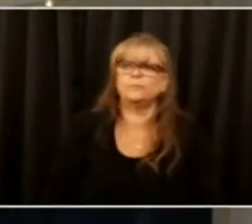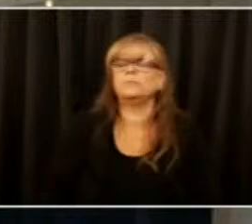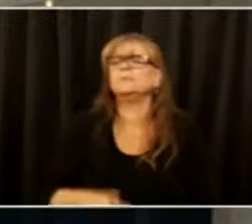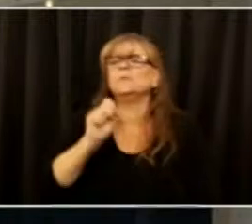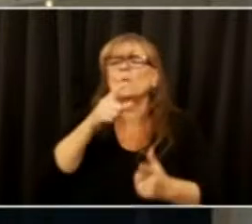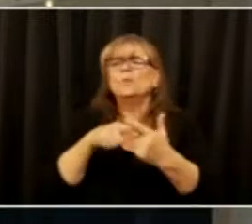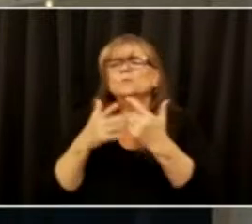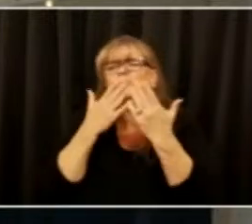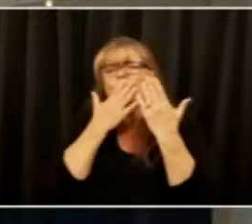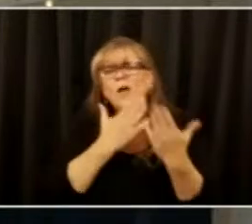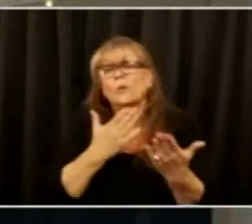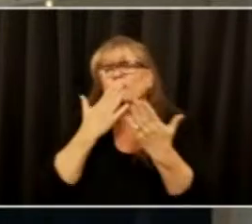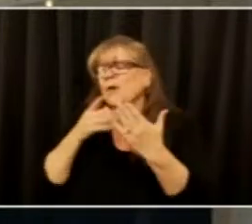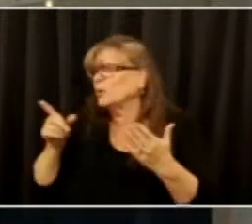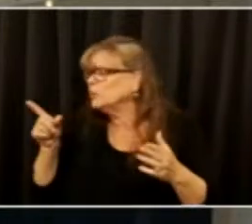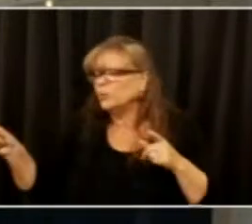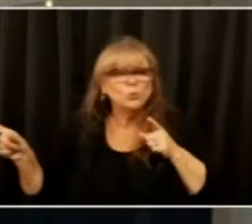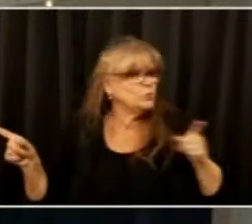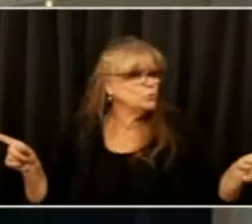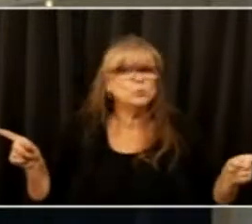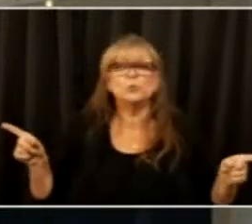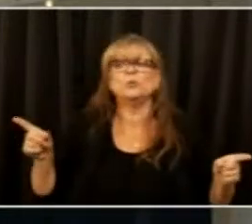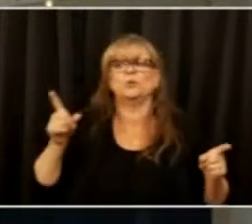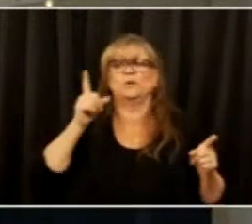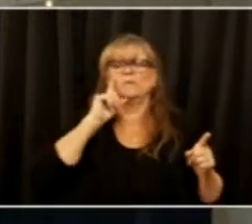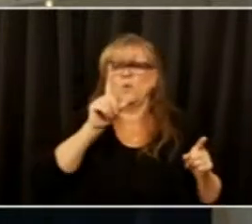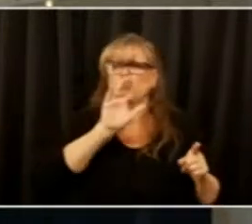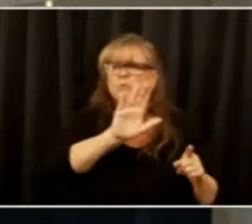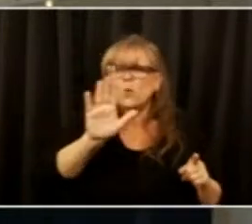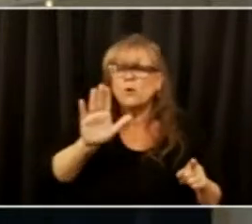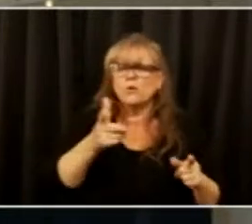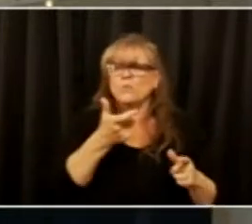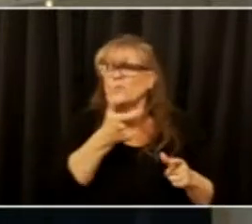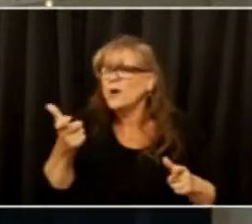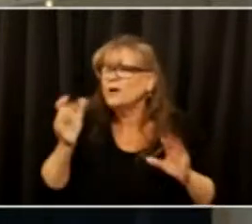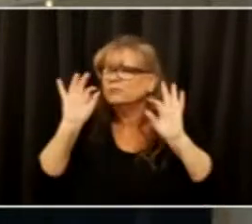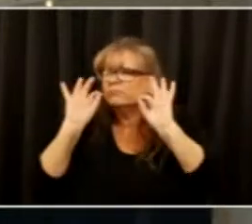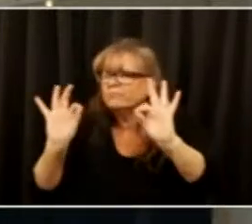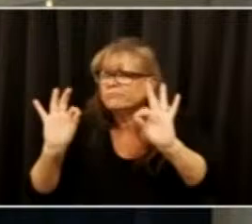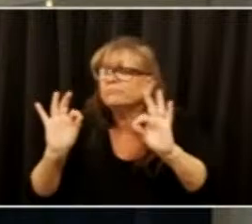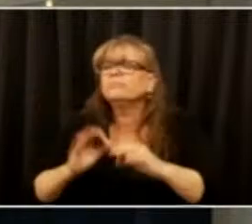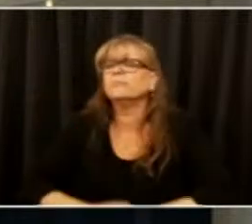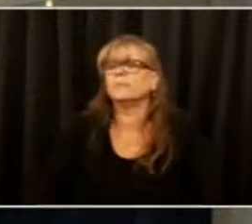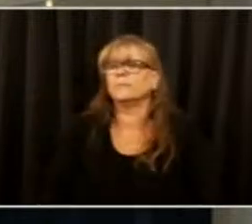I want to thank you all for joining us, and I want to thank the people of Colorado for listening.